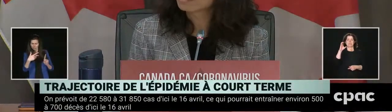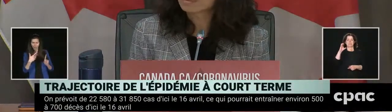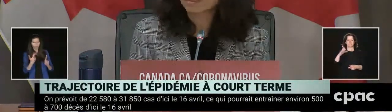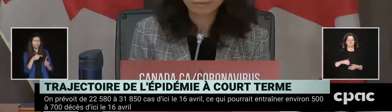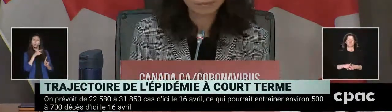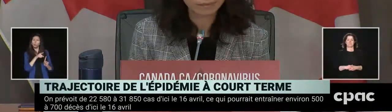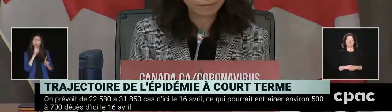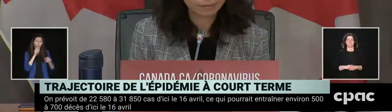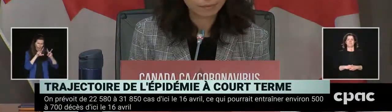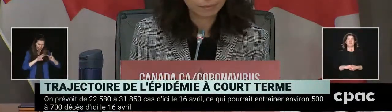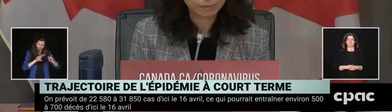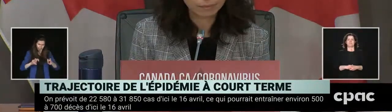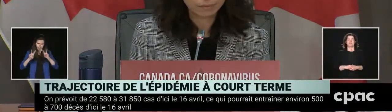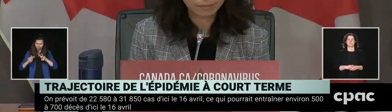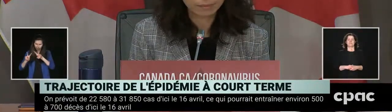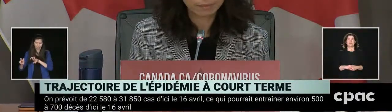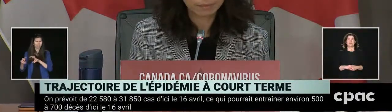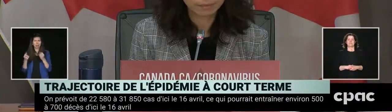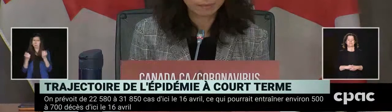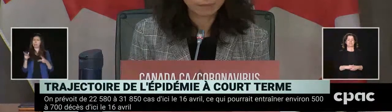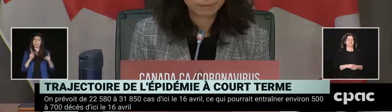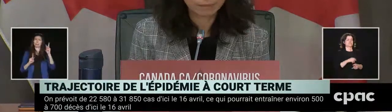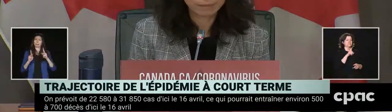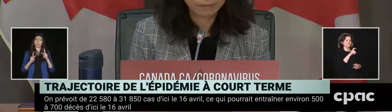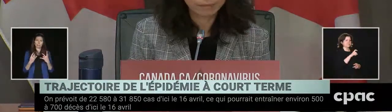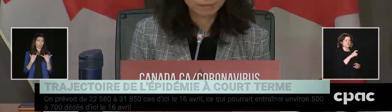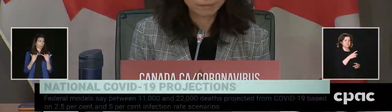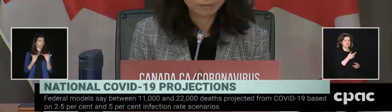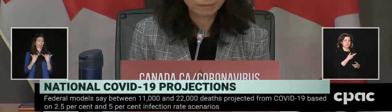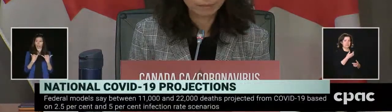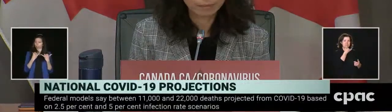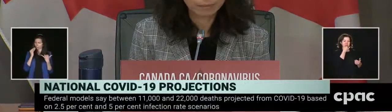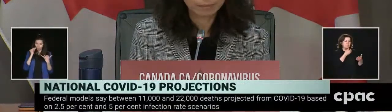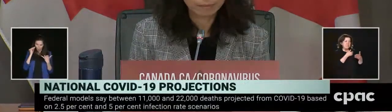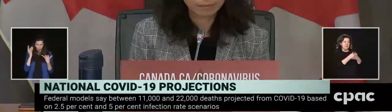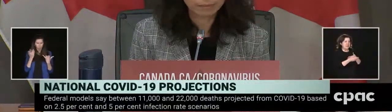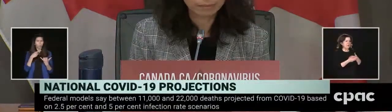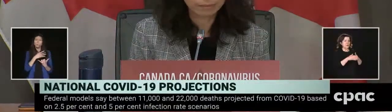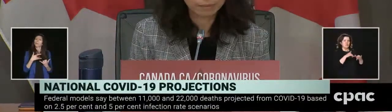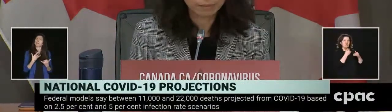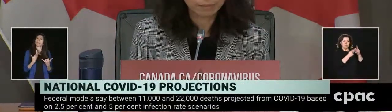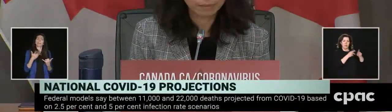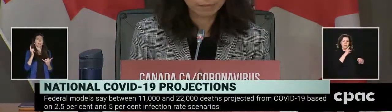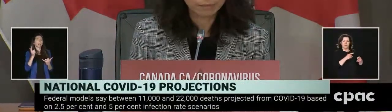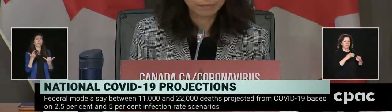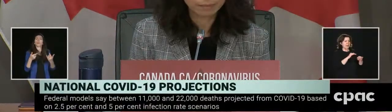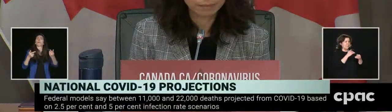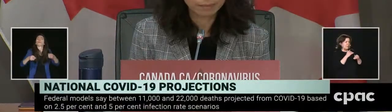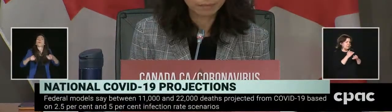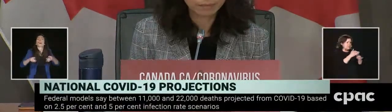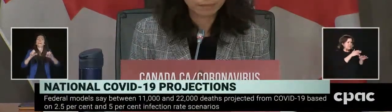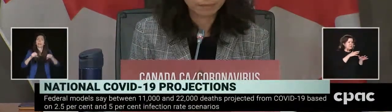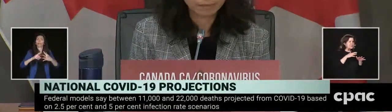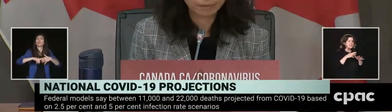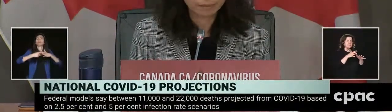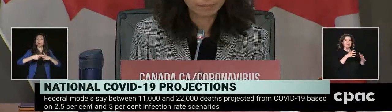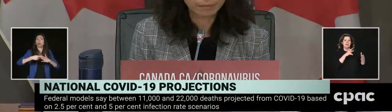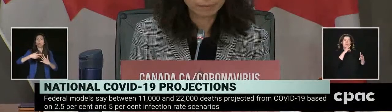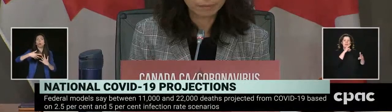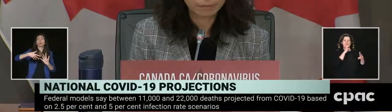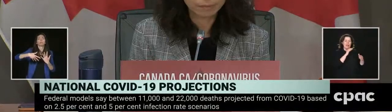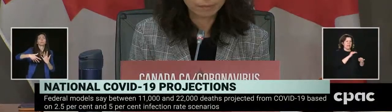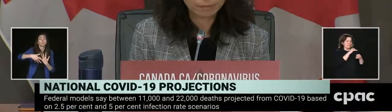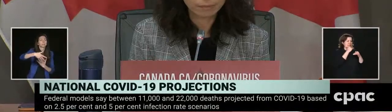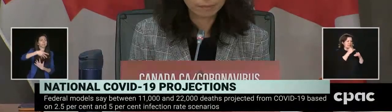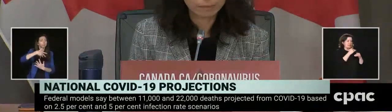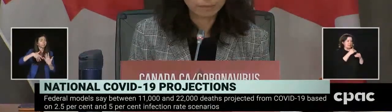for weeks. When do you think the tightest restrictions will be lifted? And how can that even happen unless all Canadians are tested?